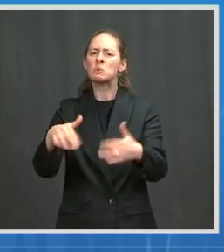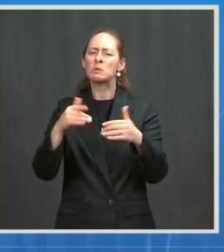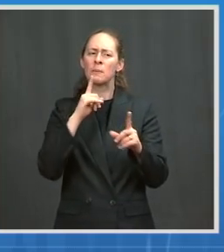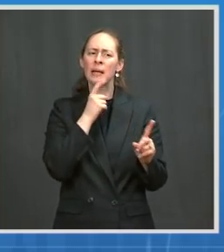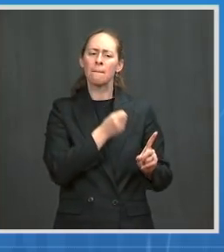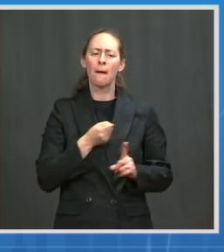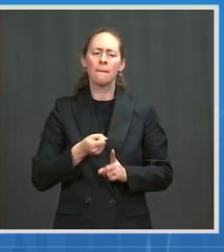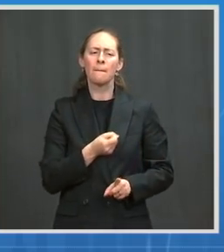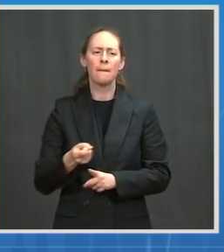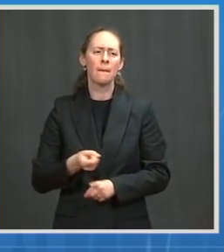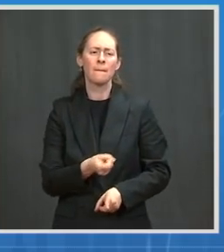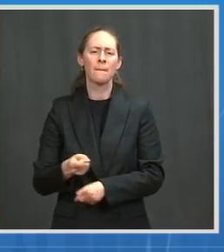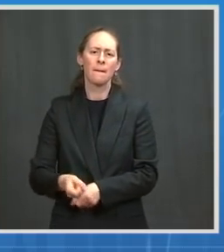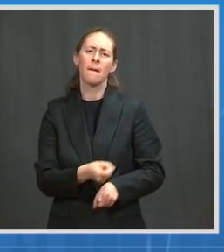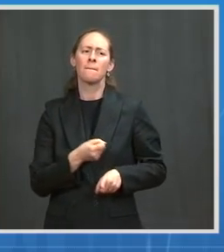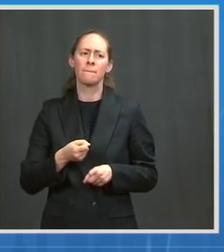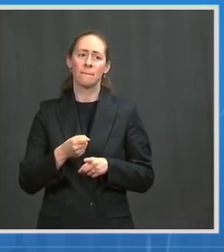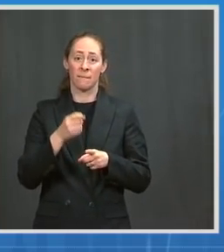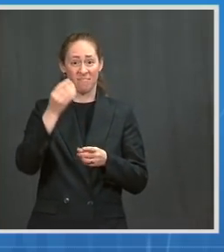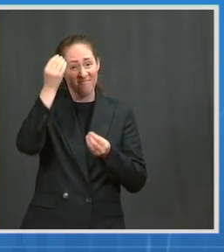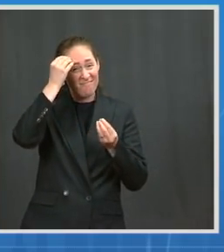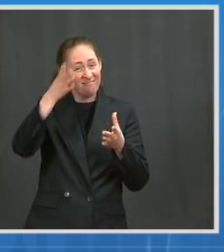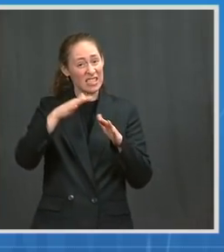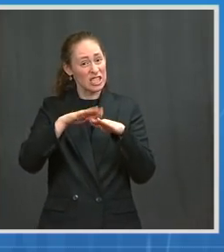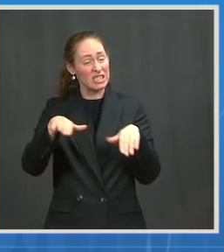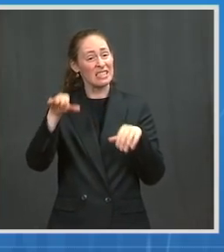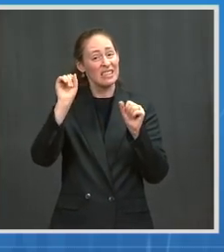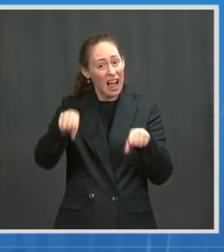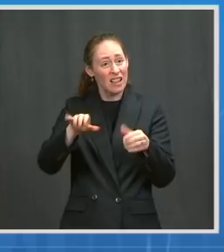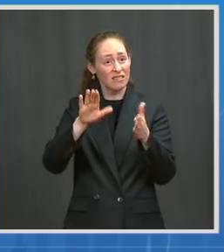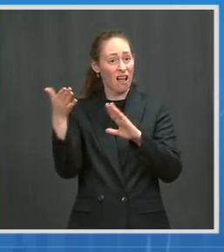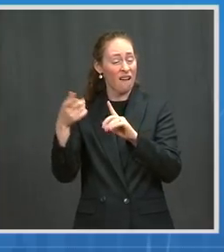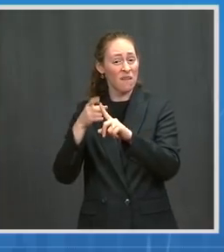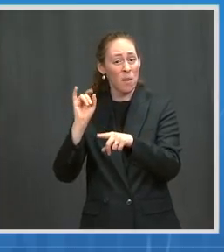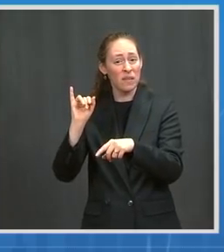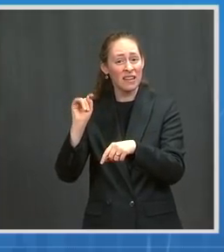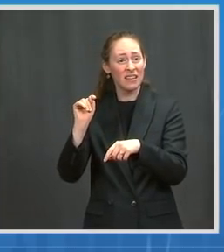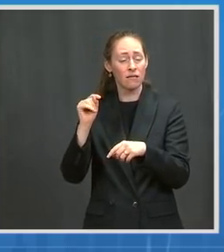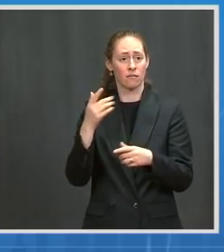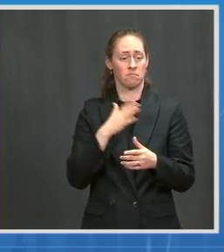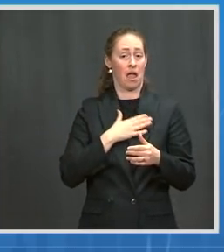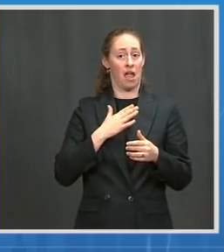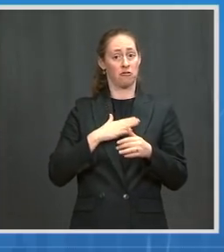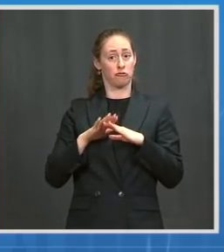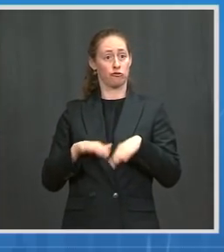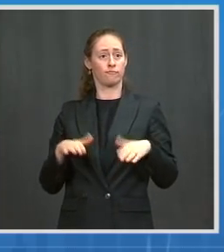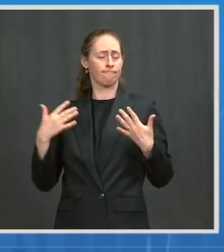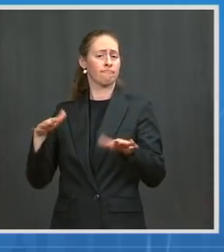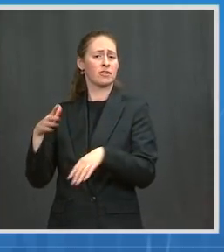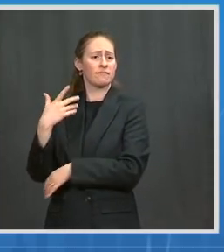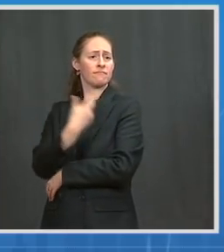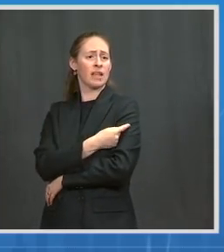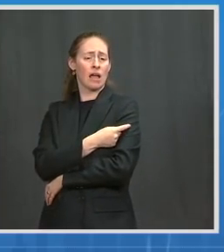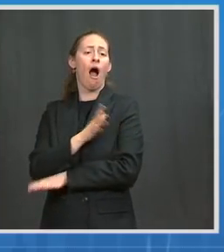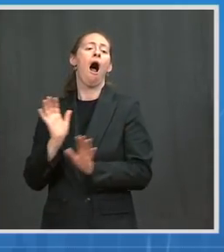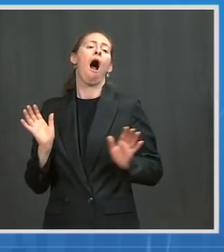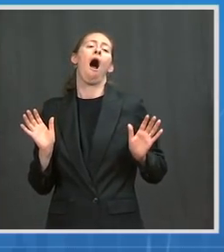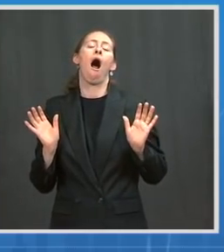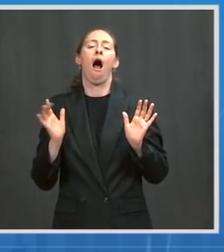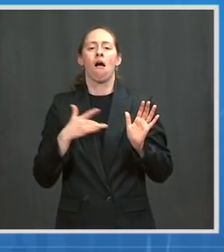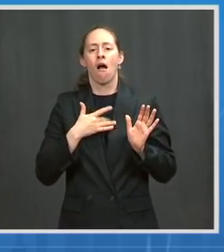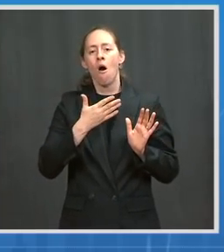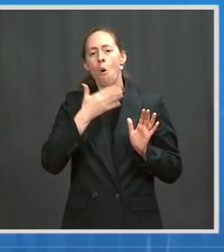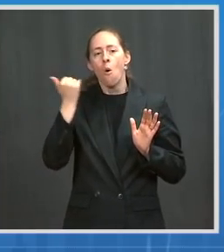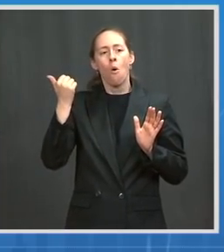MISC. My own children received the COVID-19 vaccine because vaccination is the best way to protect our adolescents,